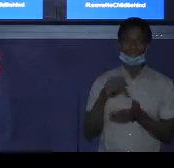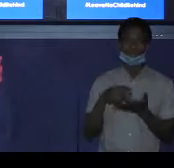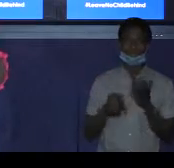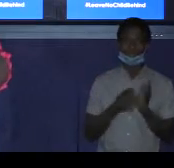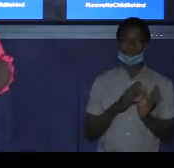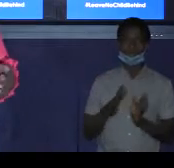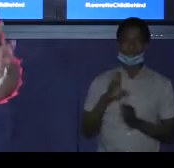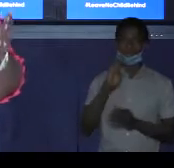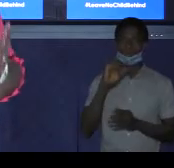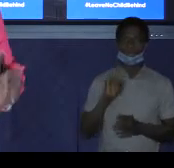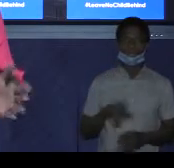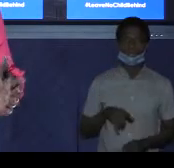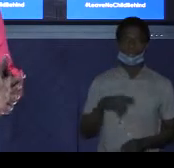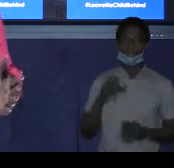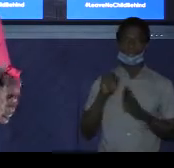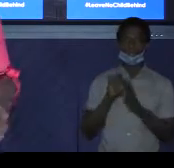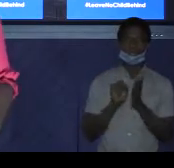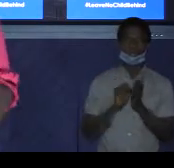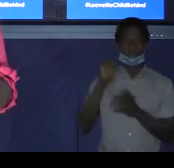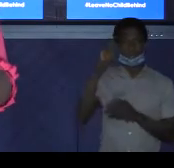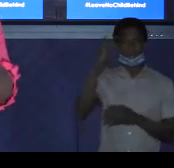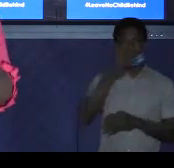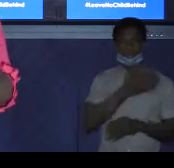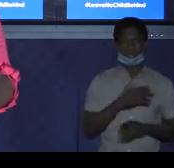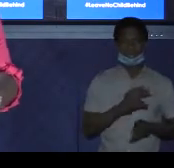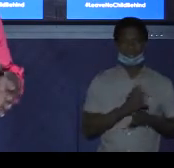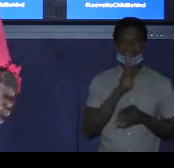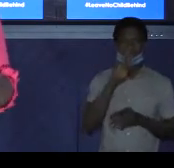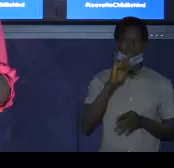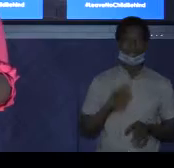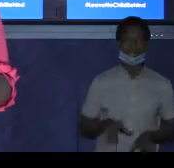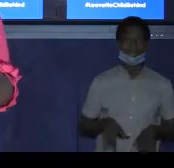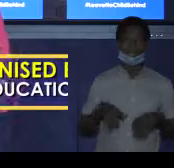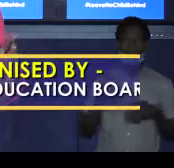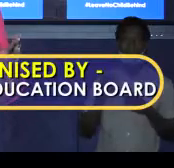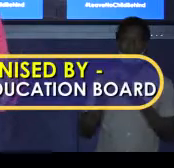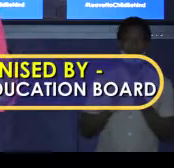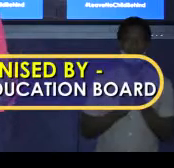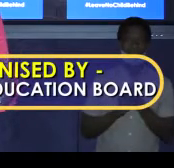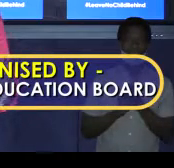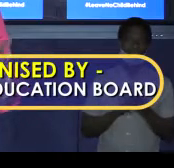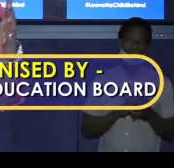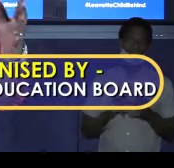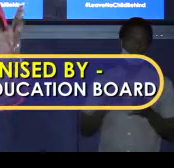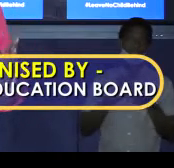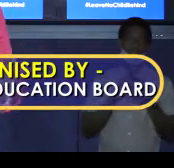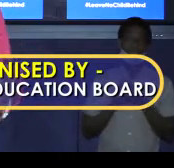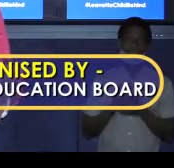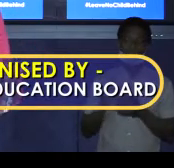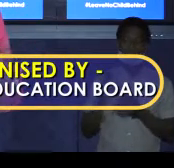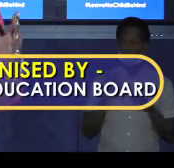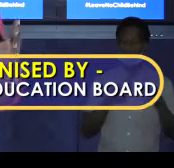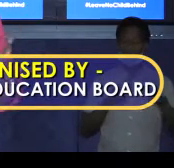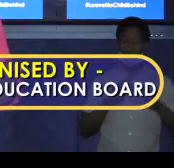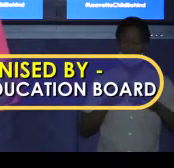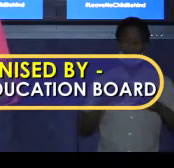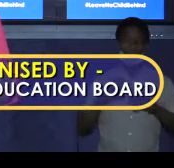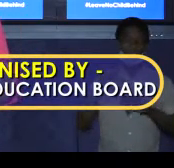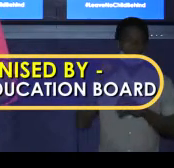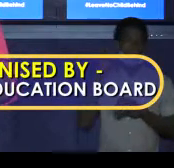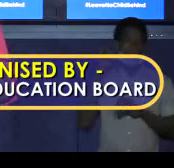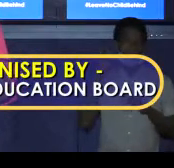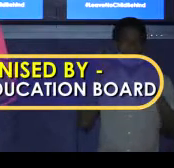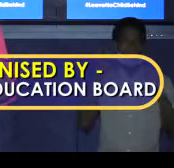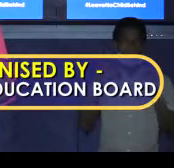program organized by the Lagos State Government and packaged by the Lagos State Universal Basic